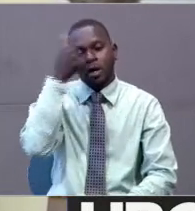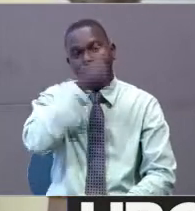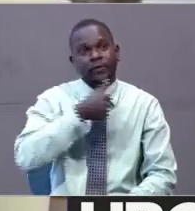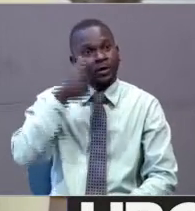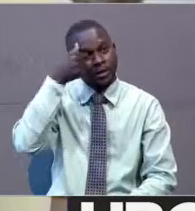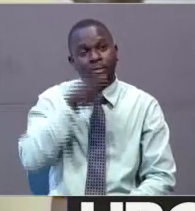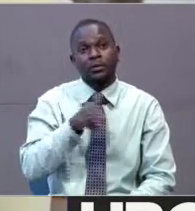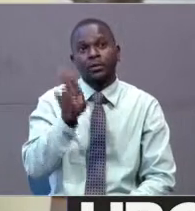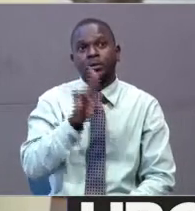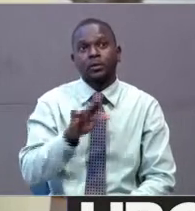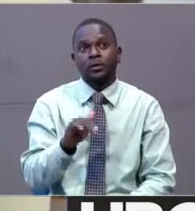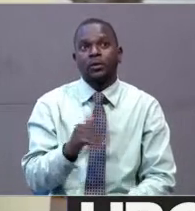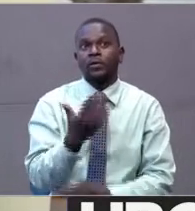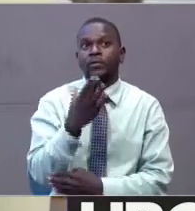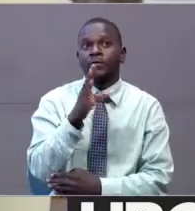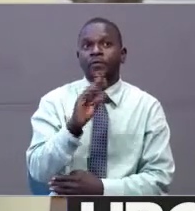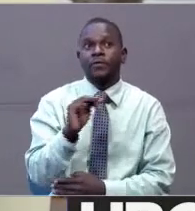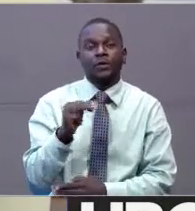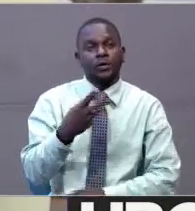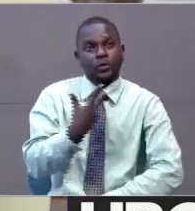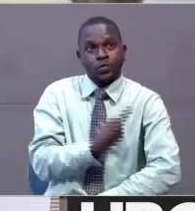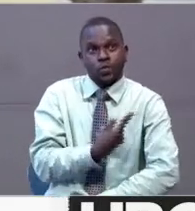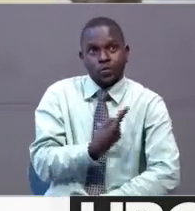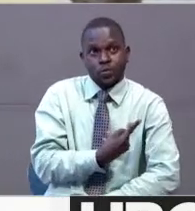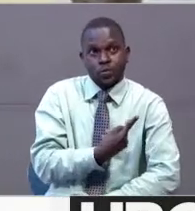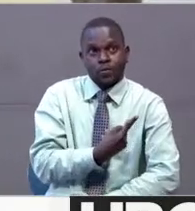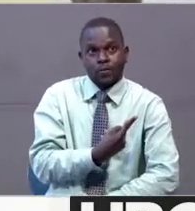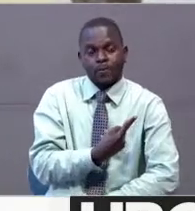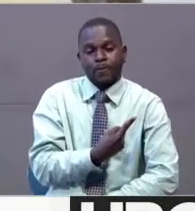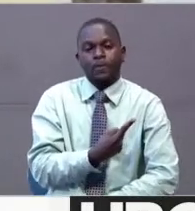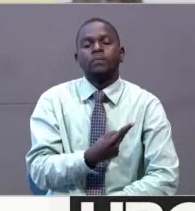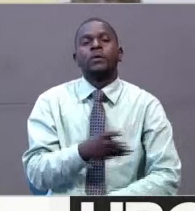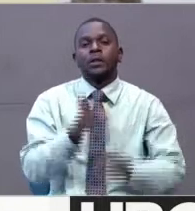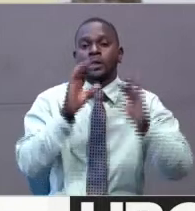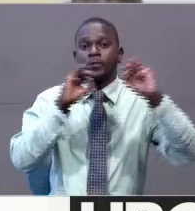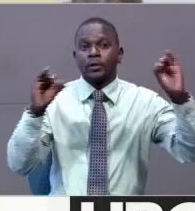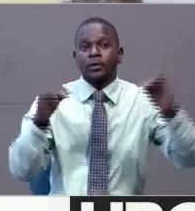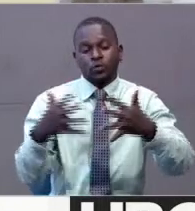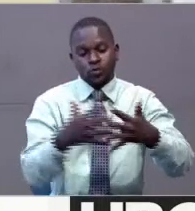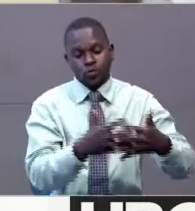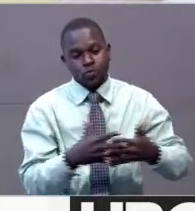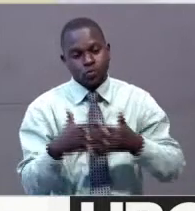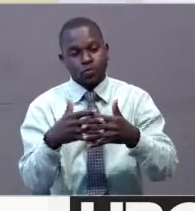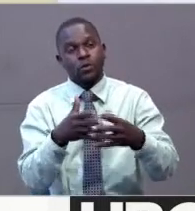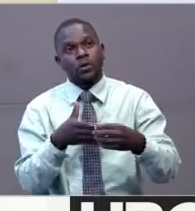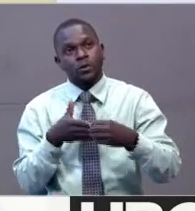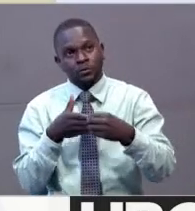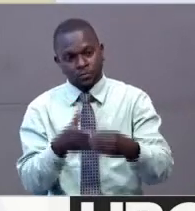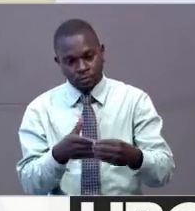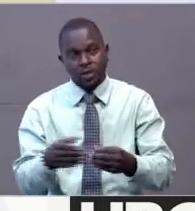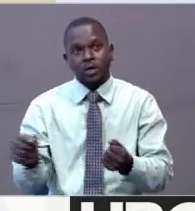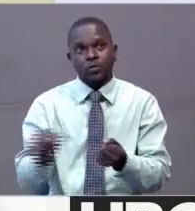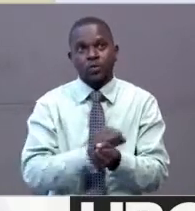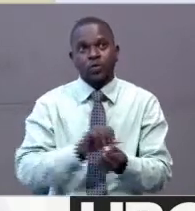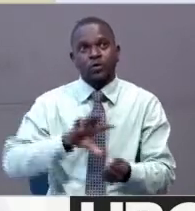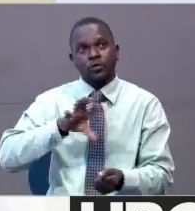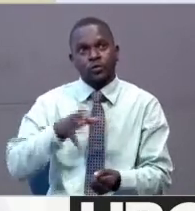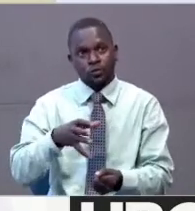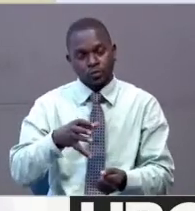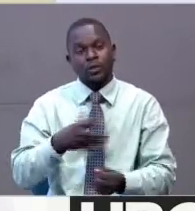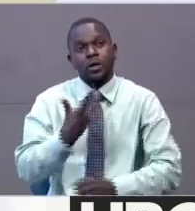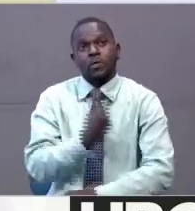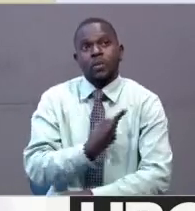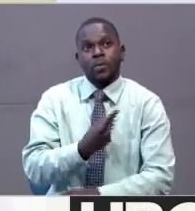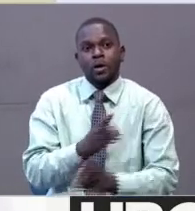top of 50 million doses already sent. Biden has vowed a leadership role for Washington on vaccines at a time